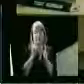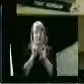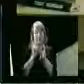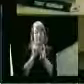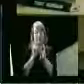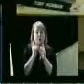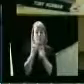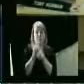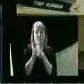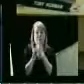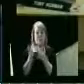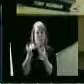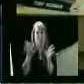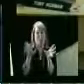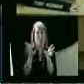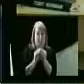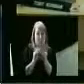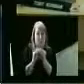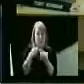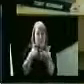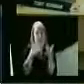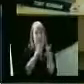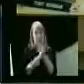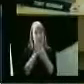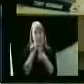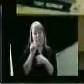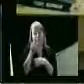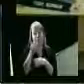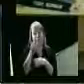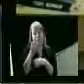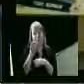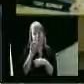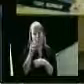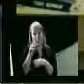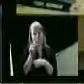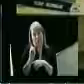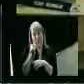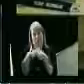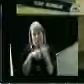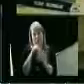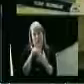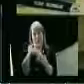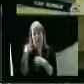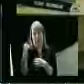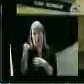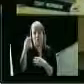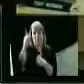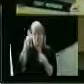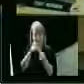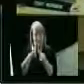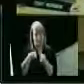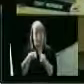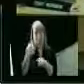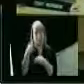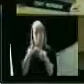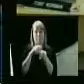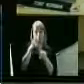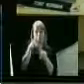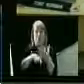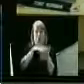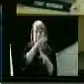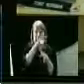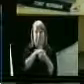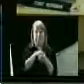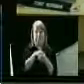By the way, I asked Mr. Book about it, and he reminded me there was one other cost in there.